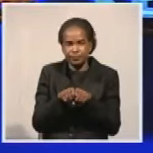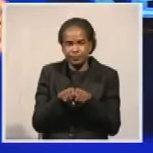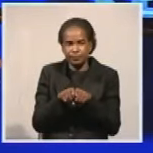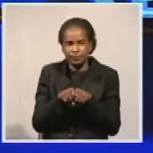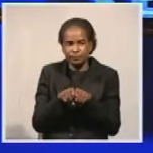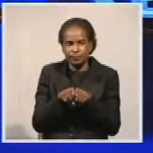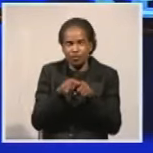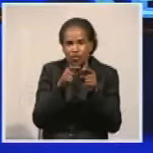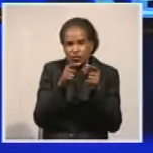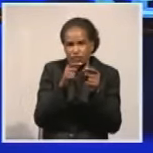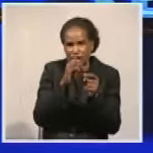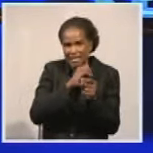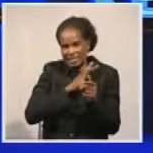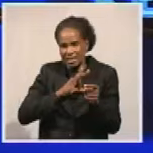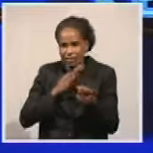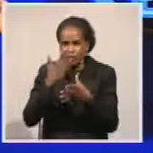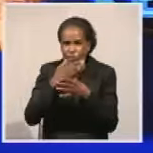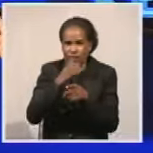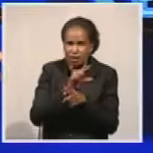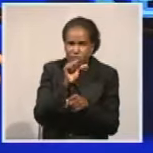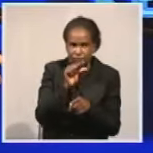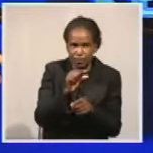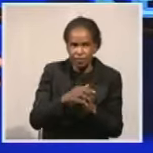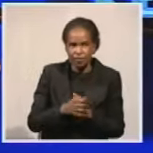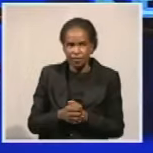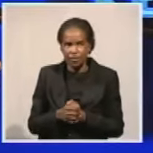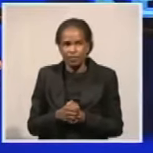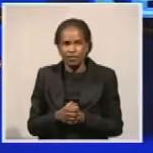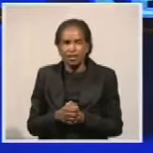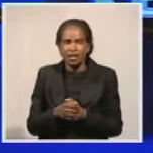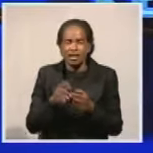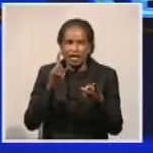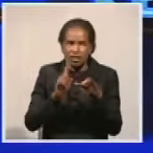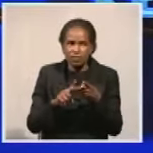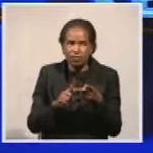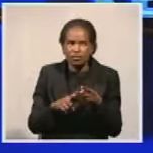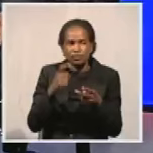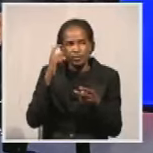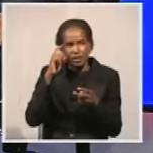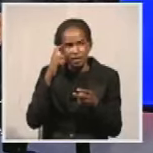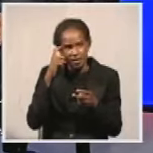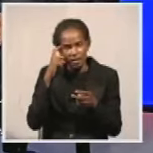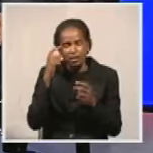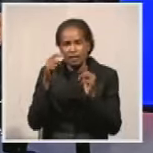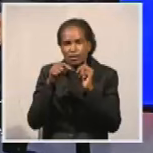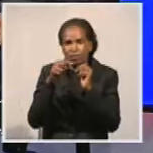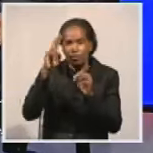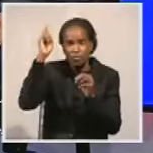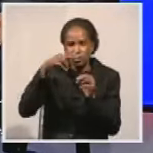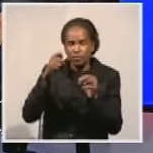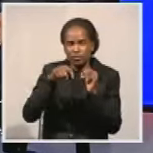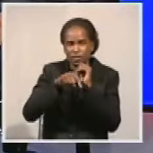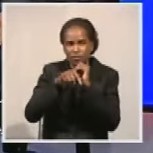fact, the policy of national reconciliation that we there also we go. Now that's now the other issue that you have to consider. Yeah, that